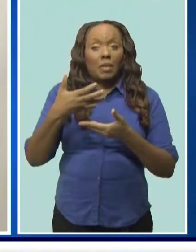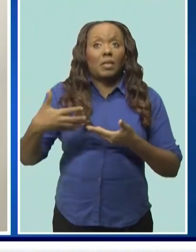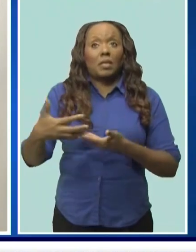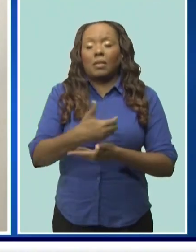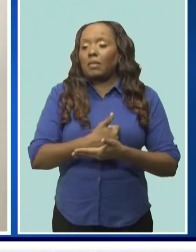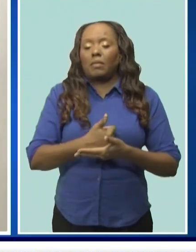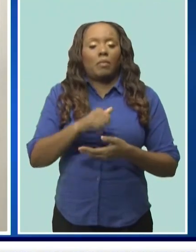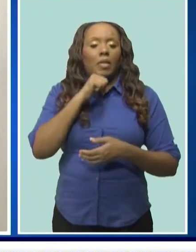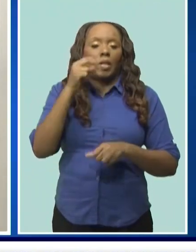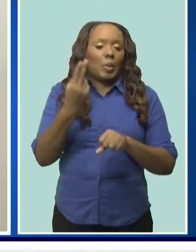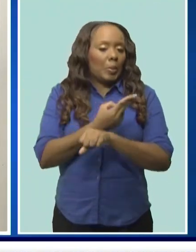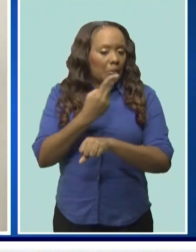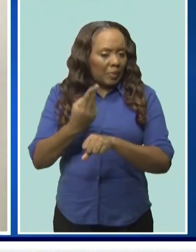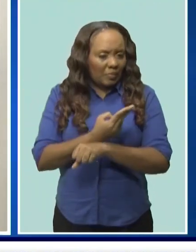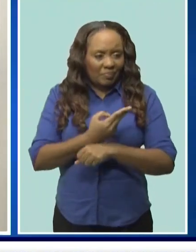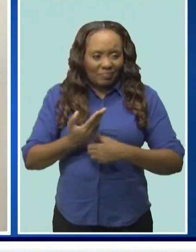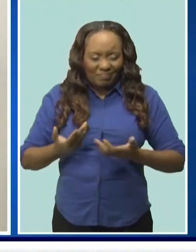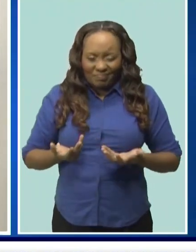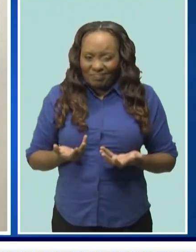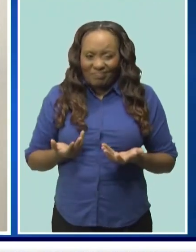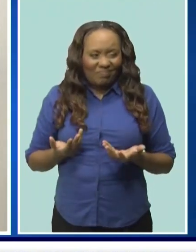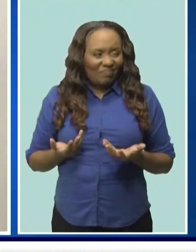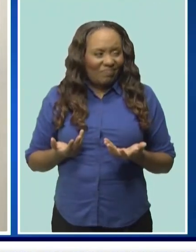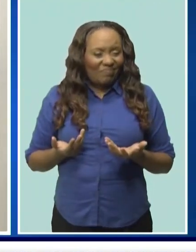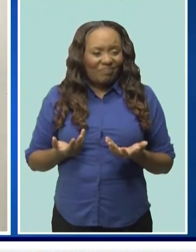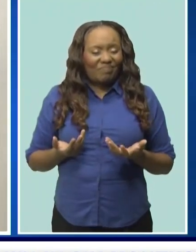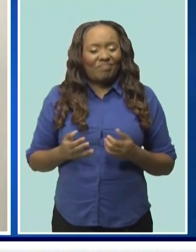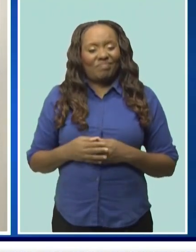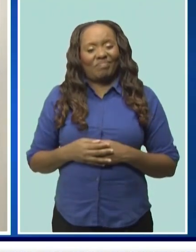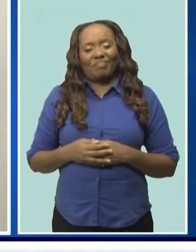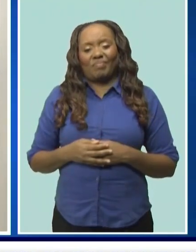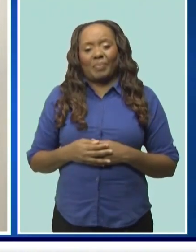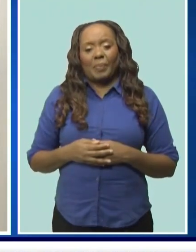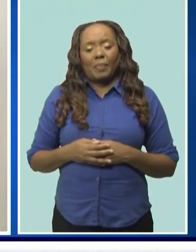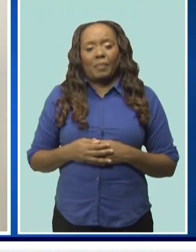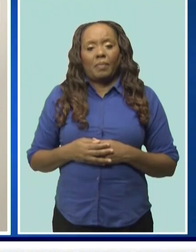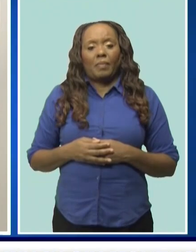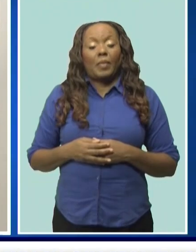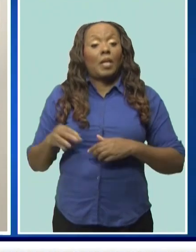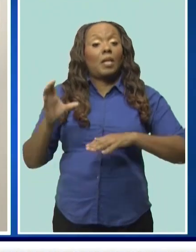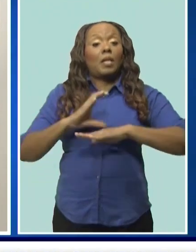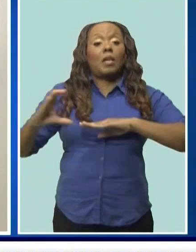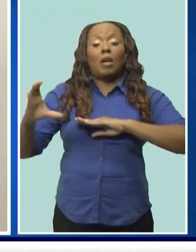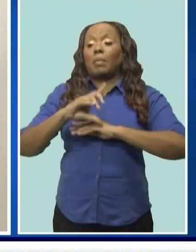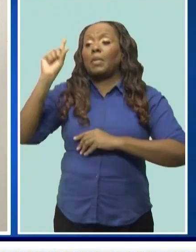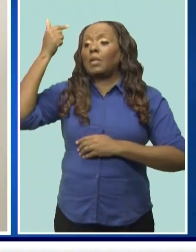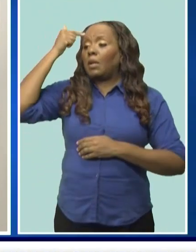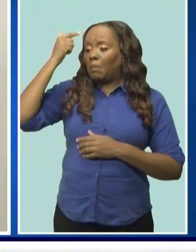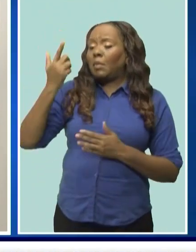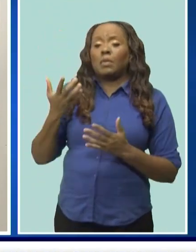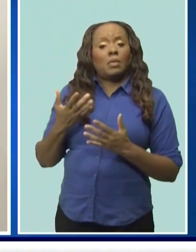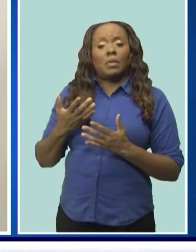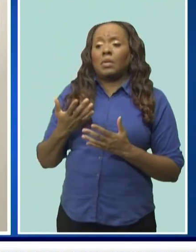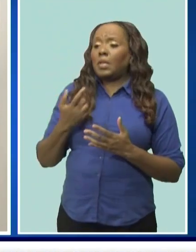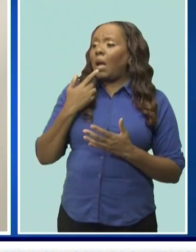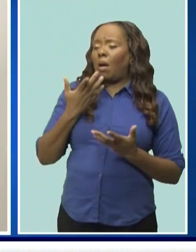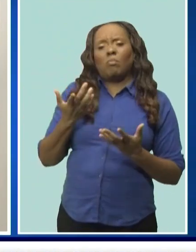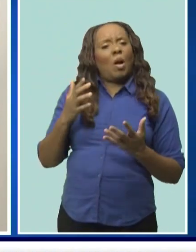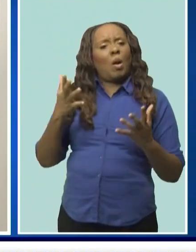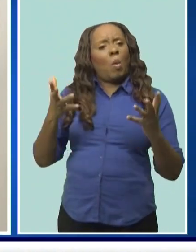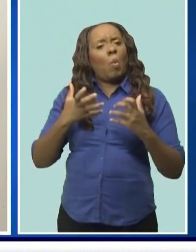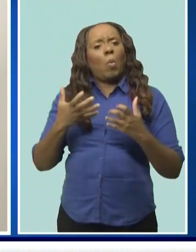used to make decisions. The government, Caribbean governments, are very good at collecting information sometimes and not doing anything